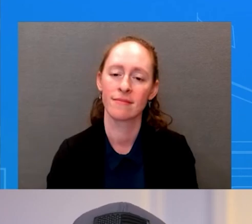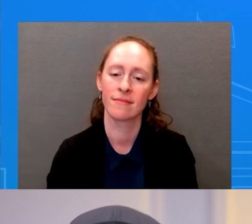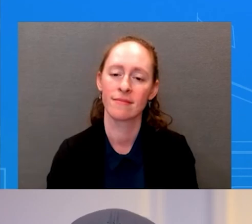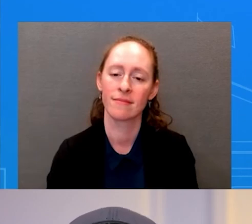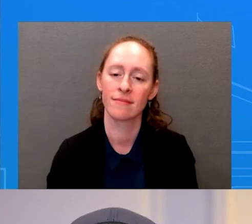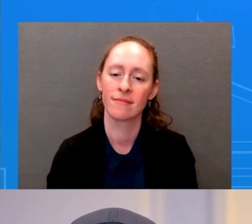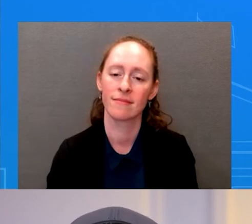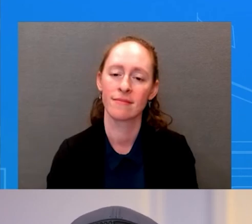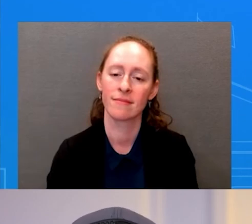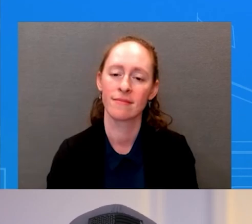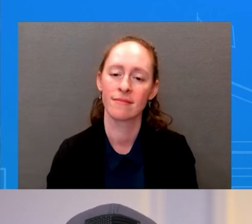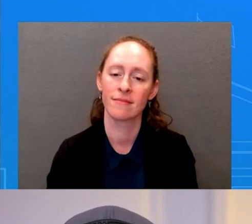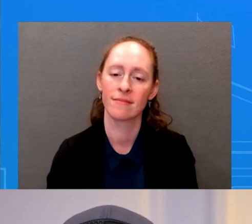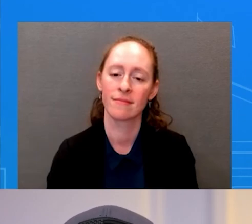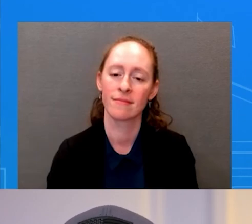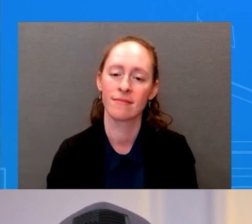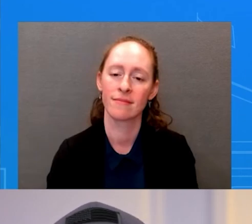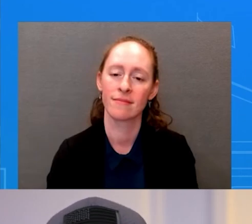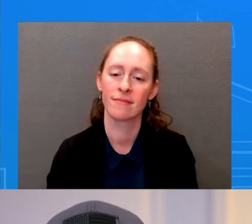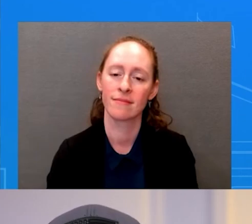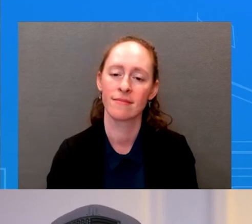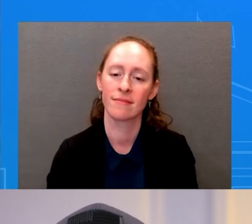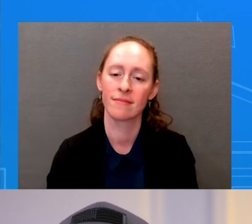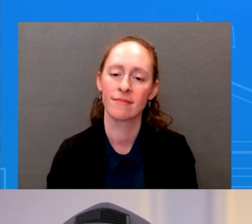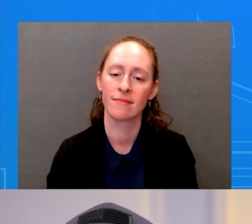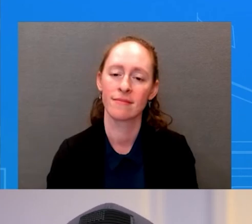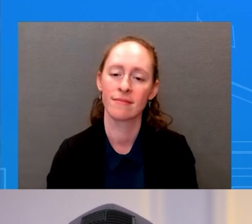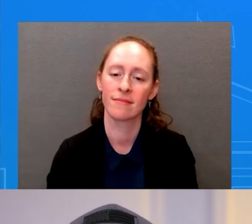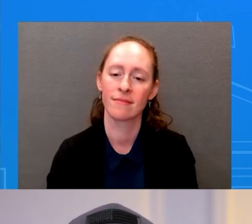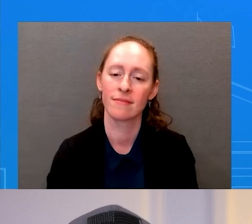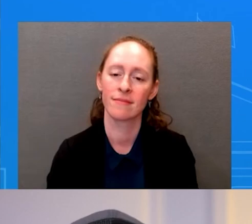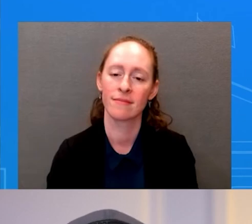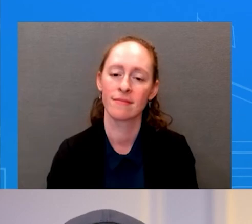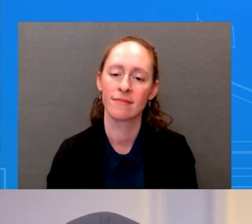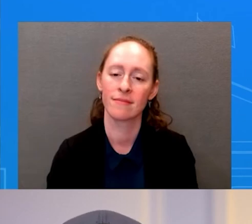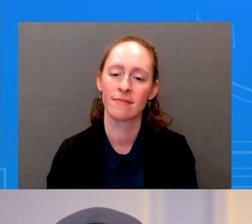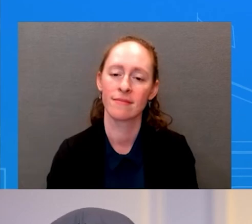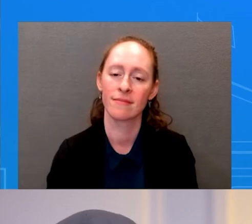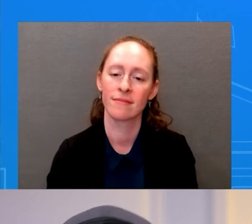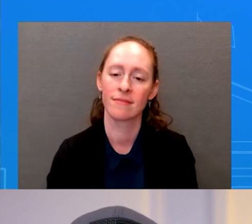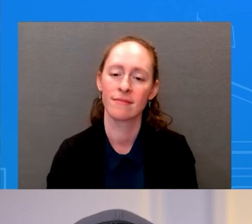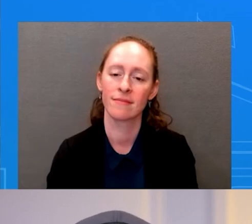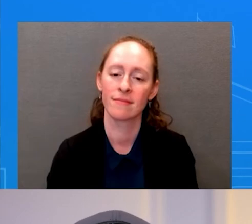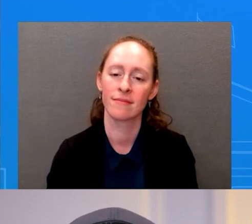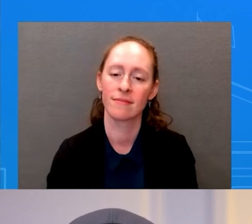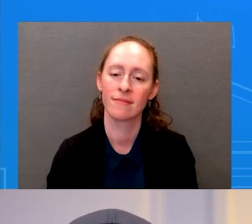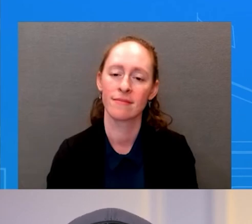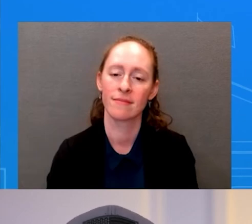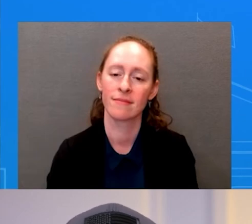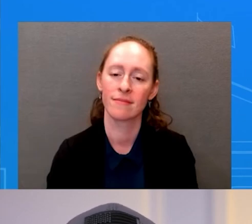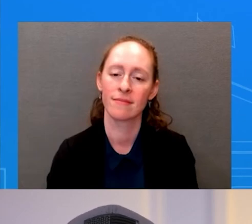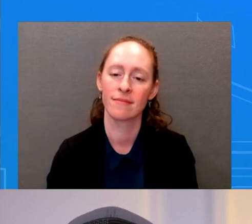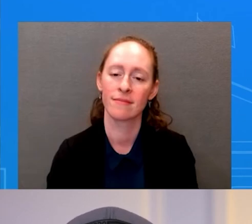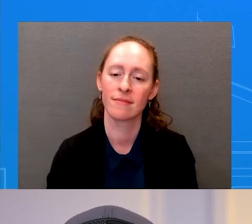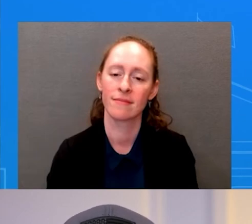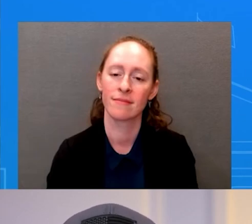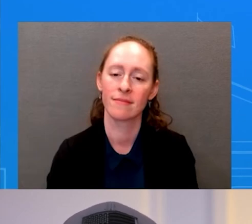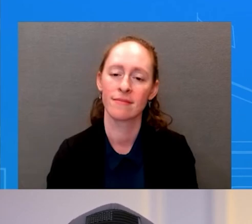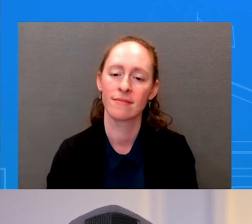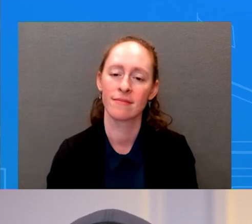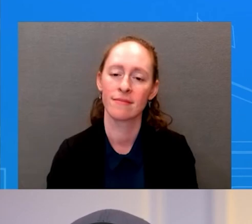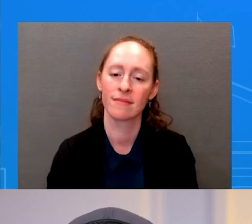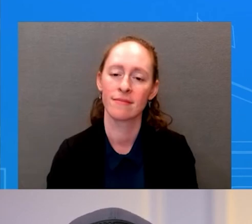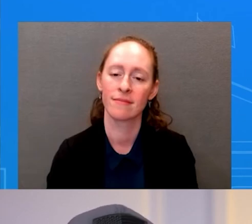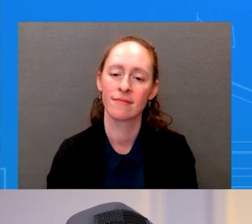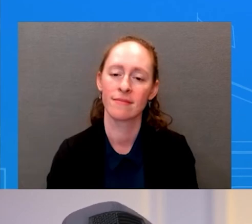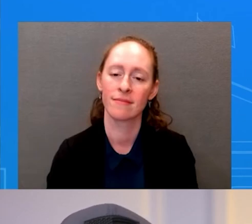about lowering cost for senior citizens. That is a good thing. But there's 330 roughly million people living in the United States. They're